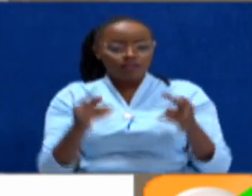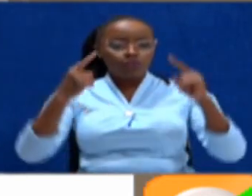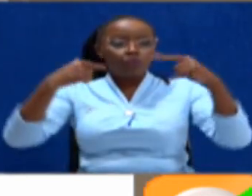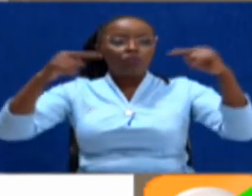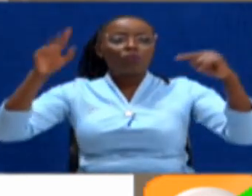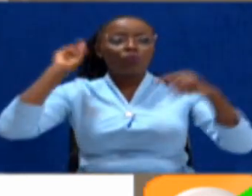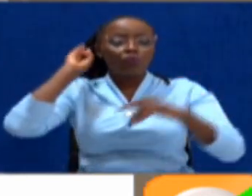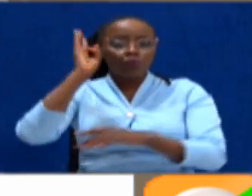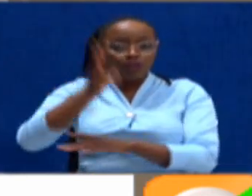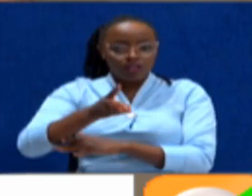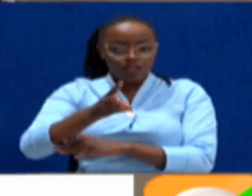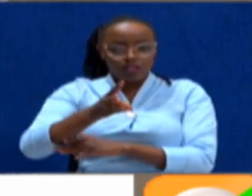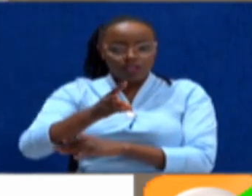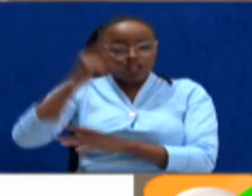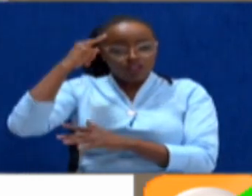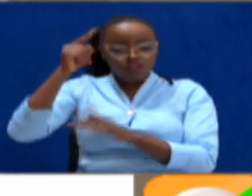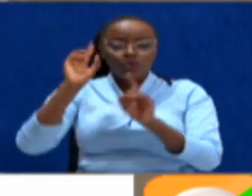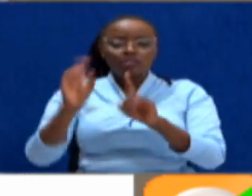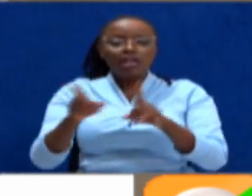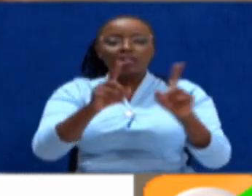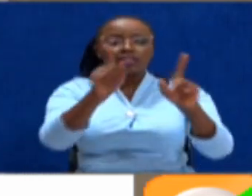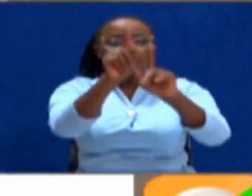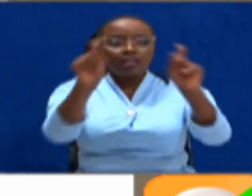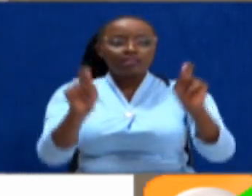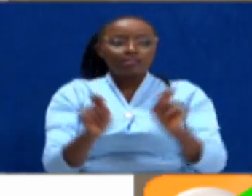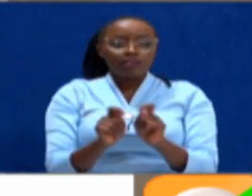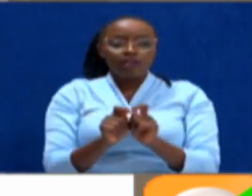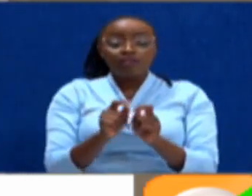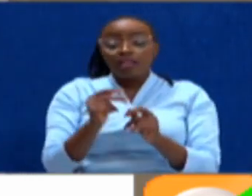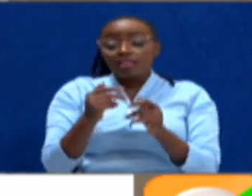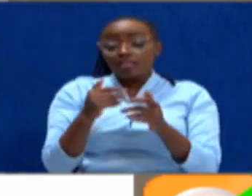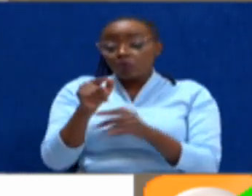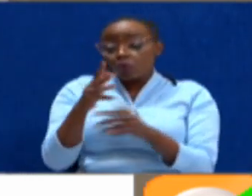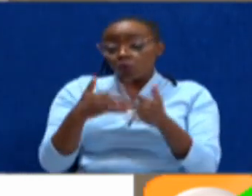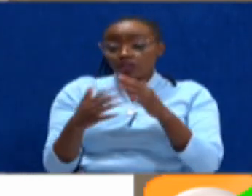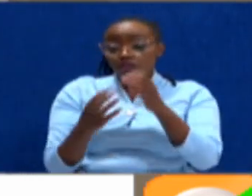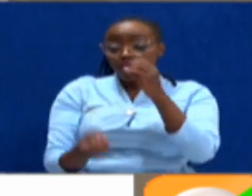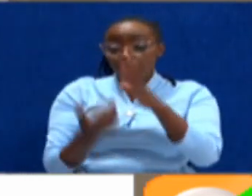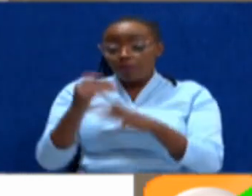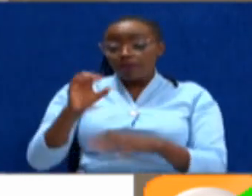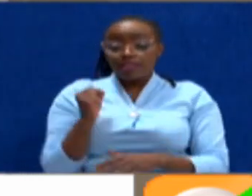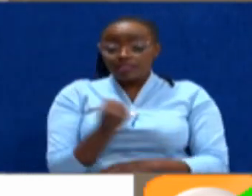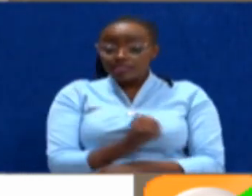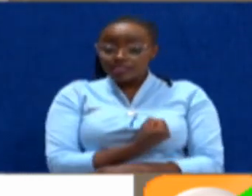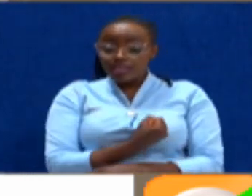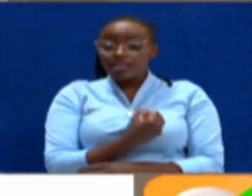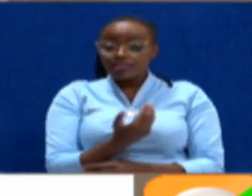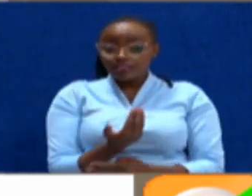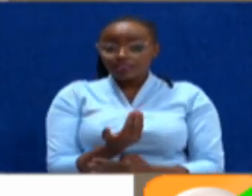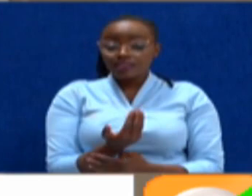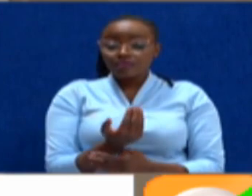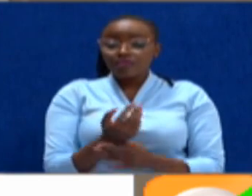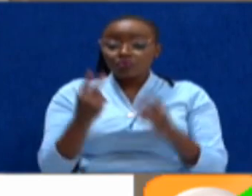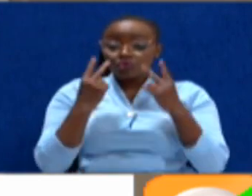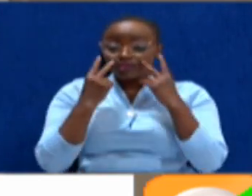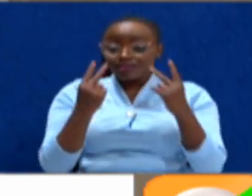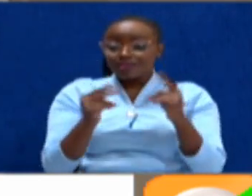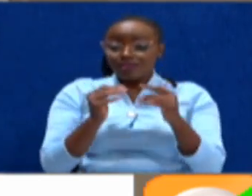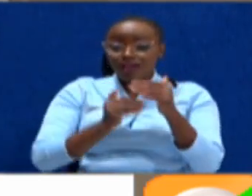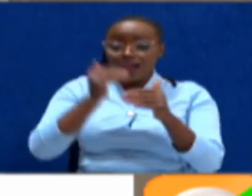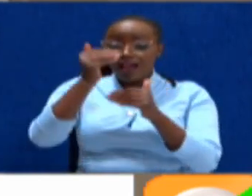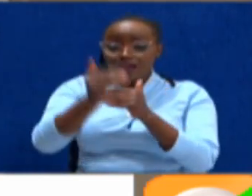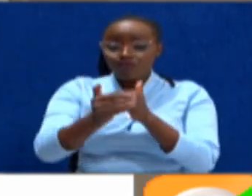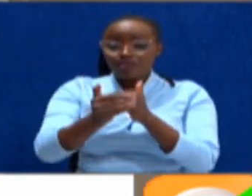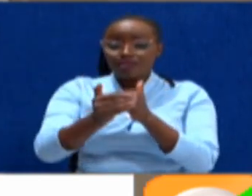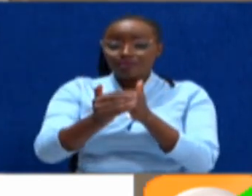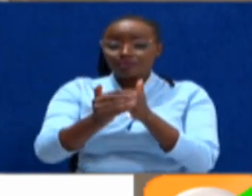victory for the Tanga Tanga team. That's the impression that was created in the Senate. And that's where you realized immediately, the